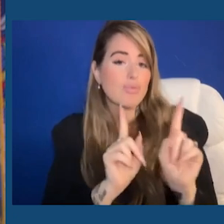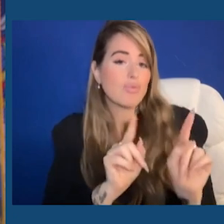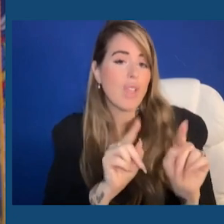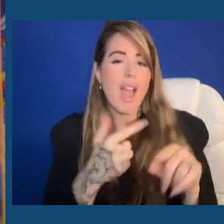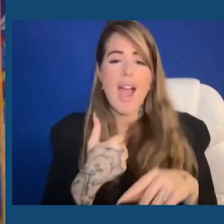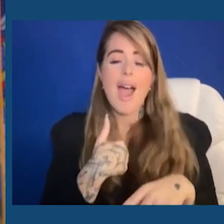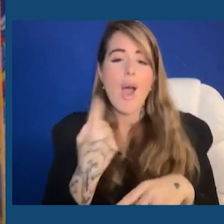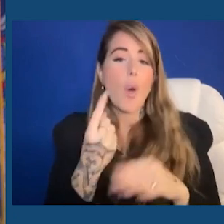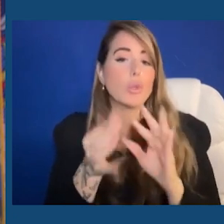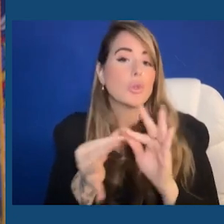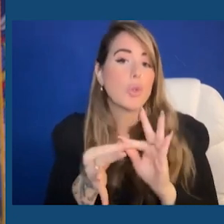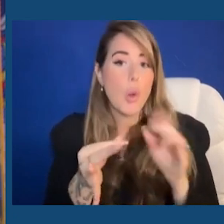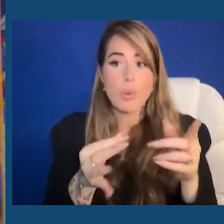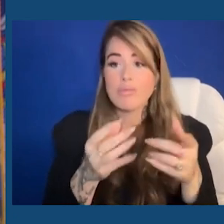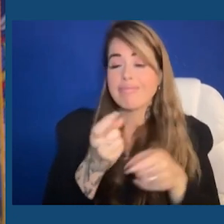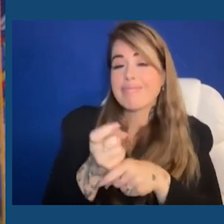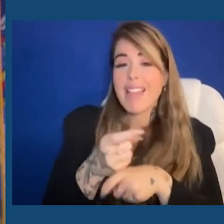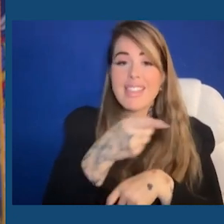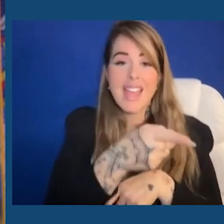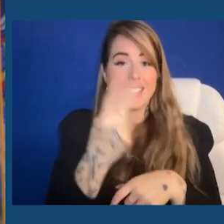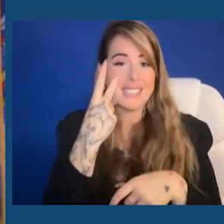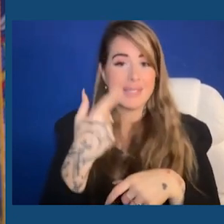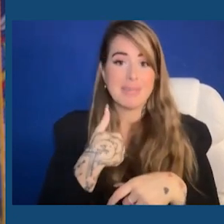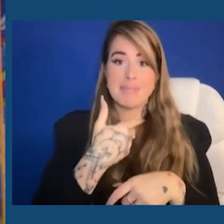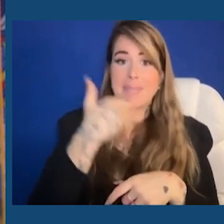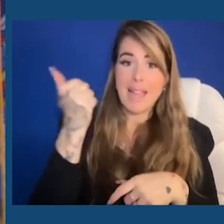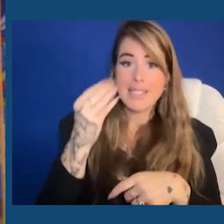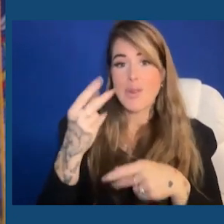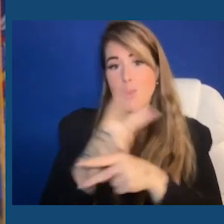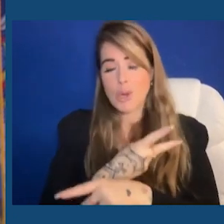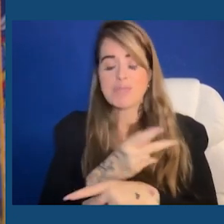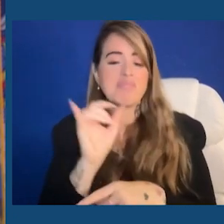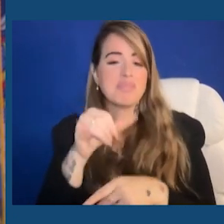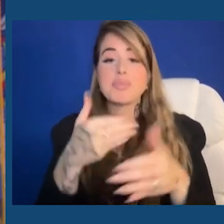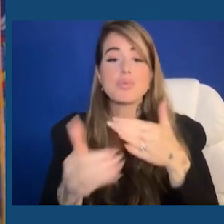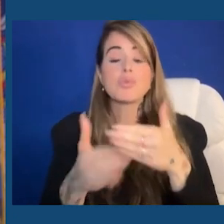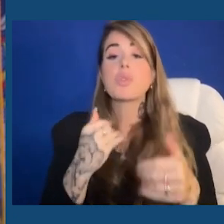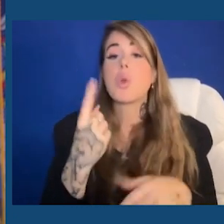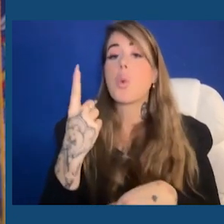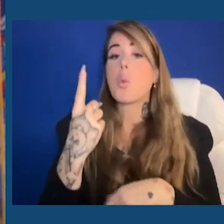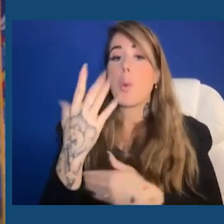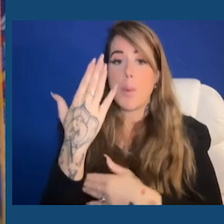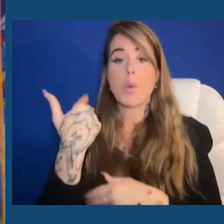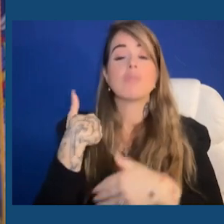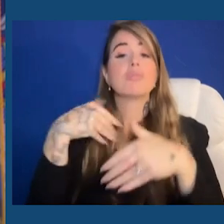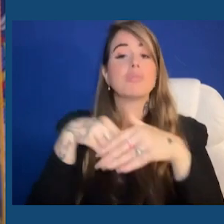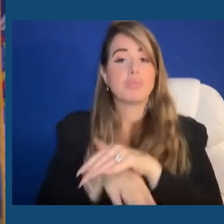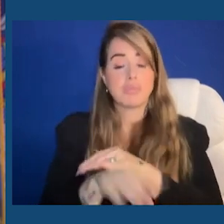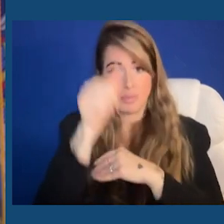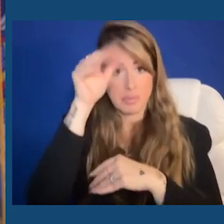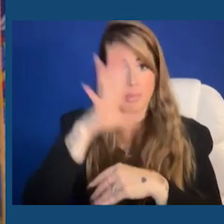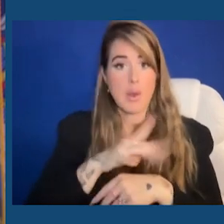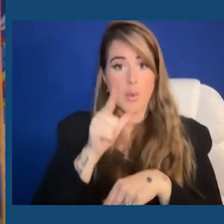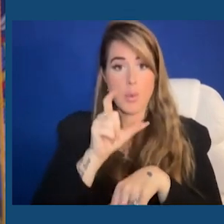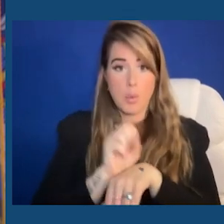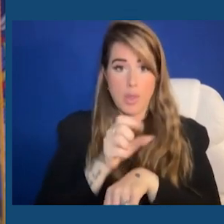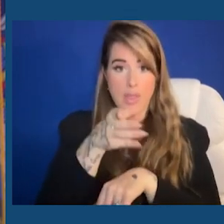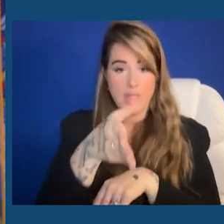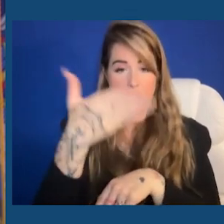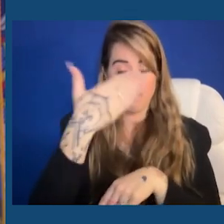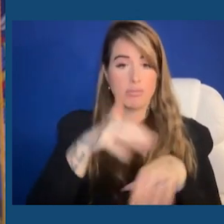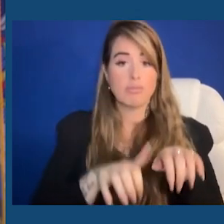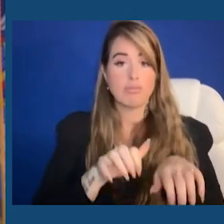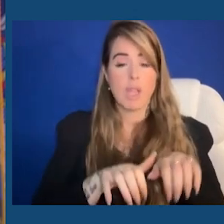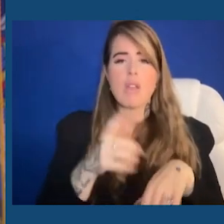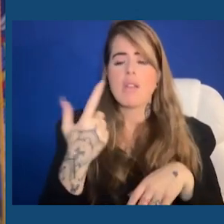see you at your worst, they see you at your best. One morning I walked in, and the gentleman who works behind the counter had a black eye. And I had